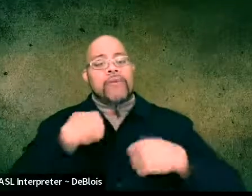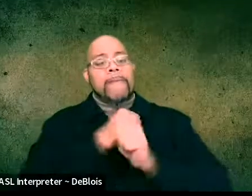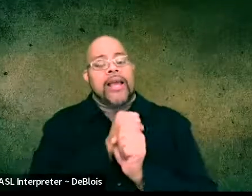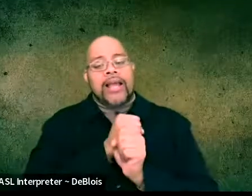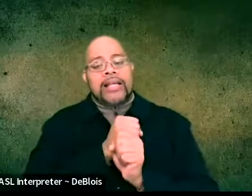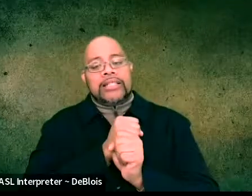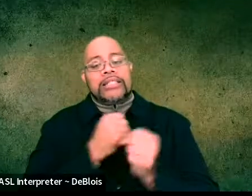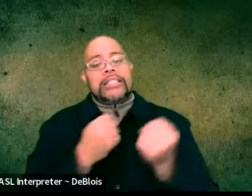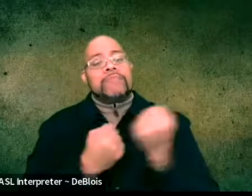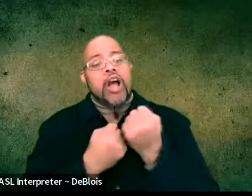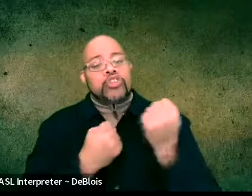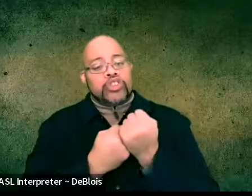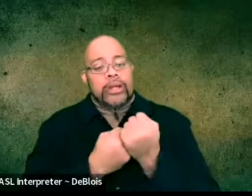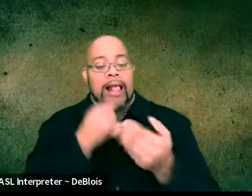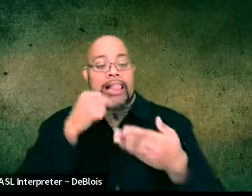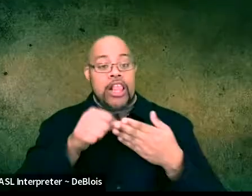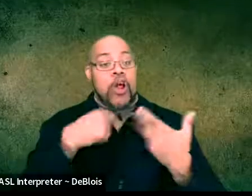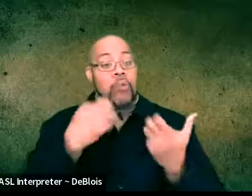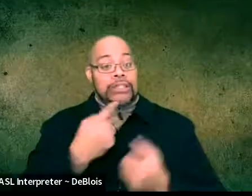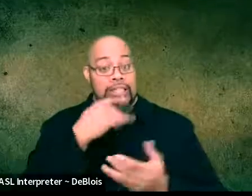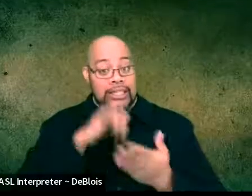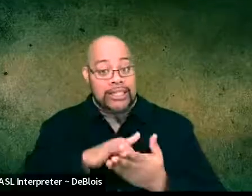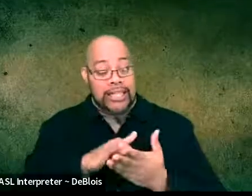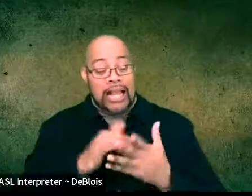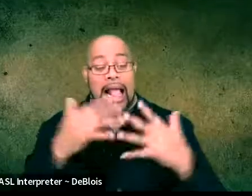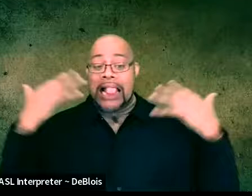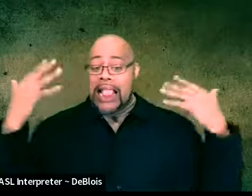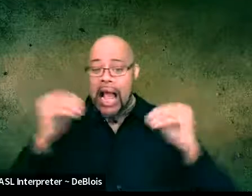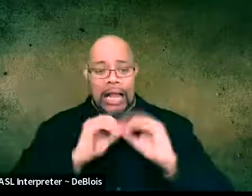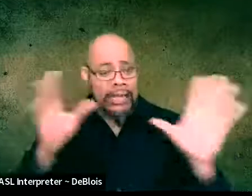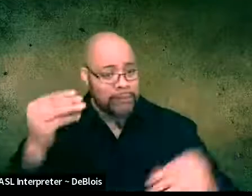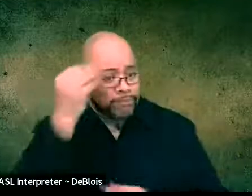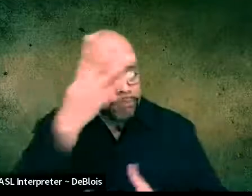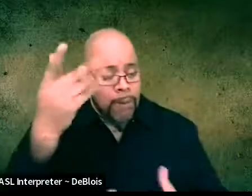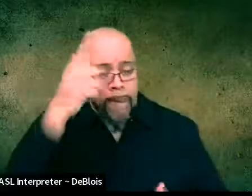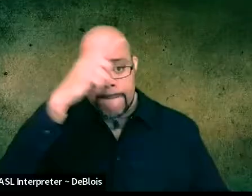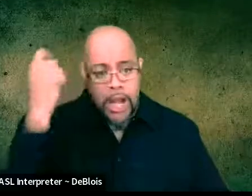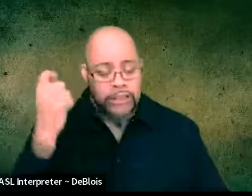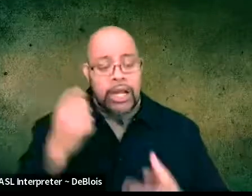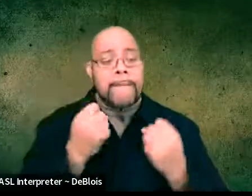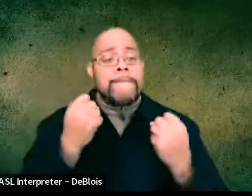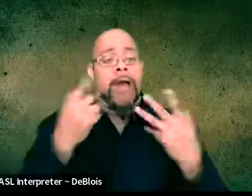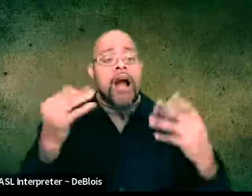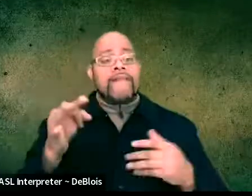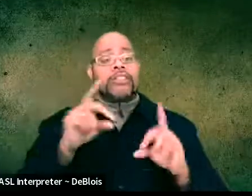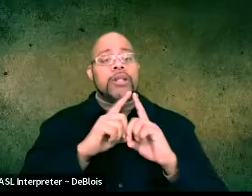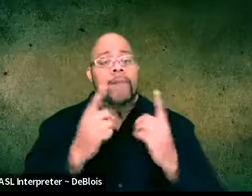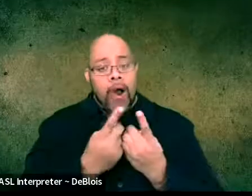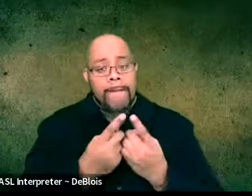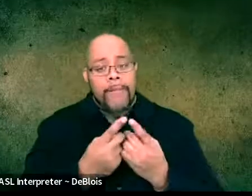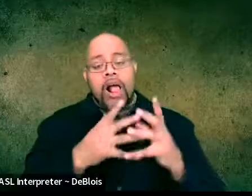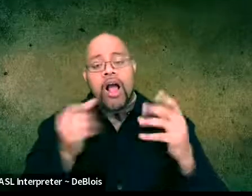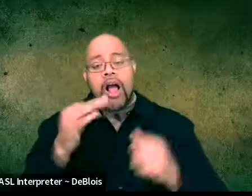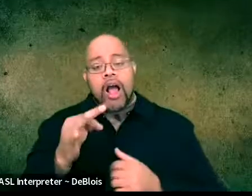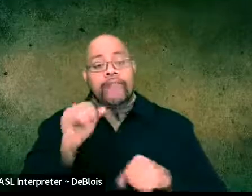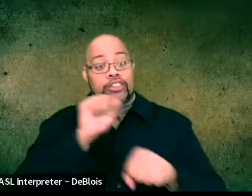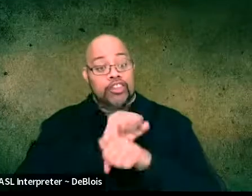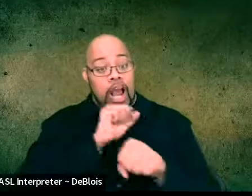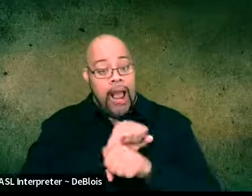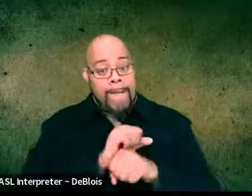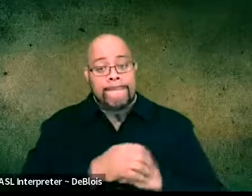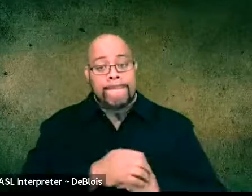a sponsorship letter. And I want to say this loud and clear because a lot of departments, a lot of